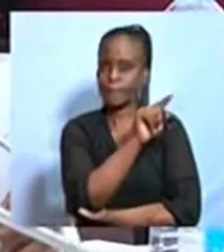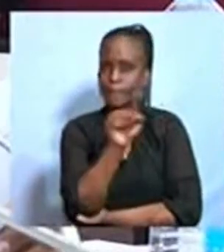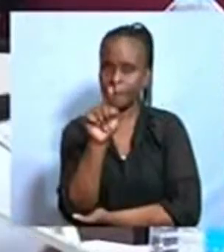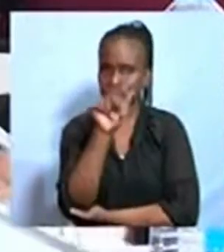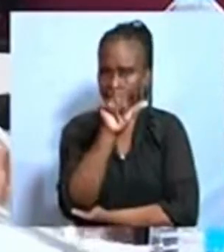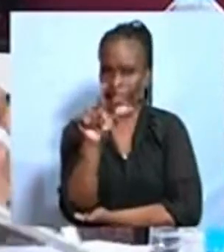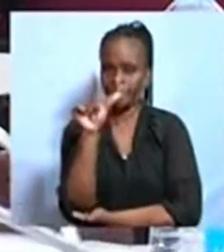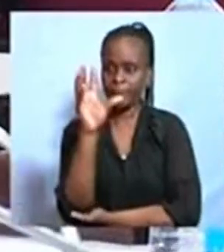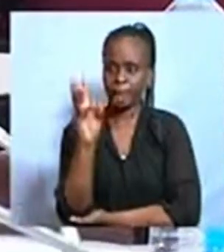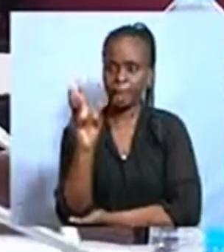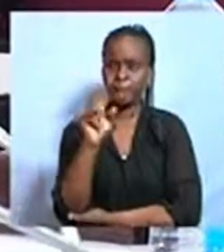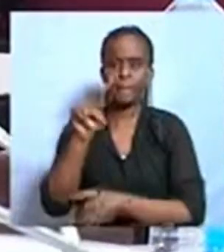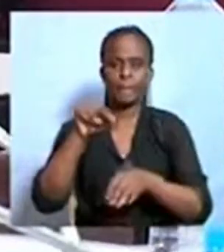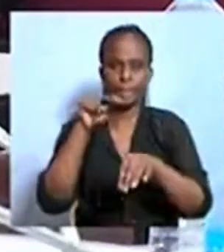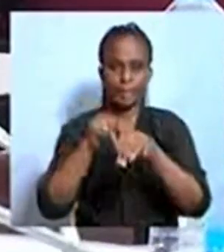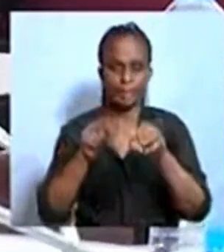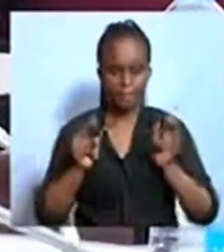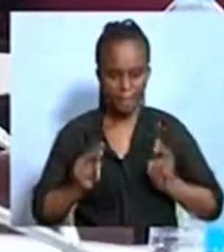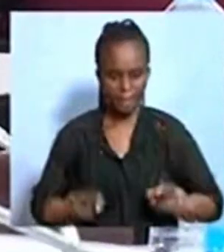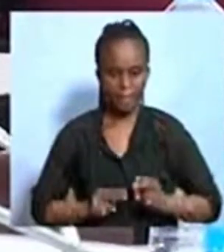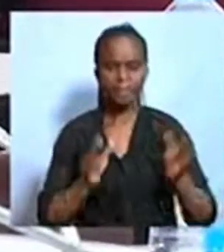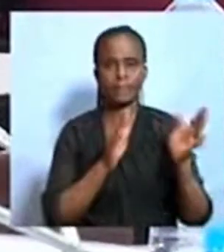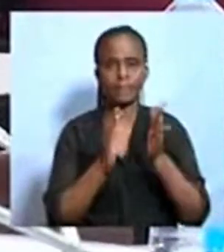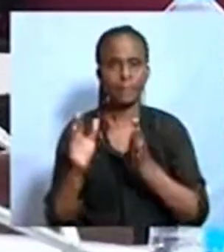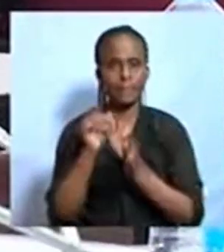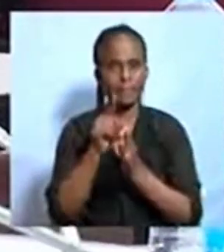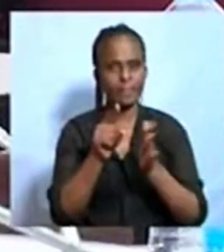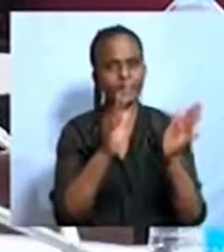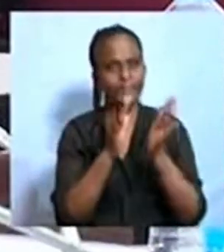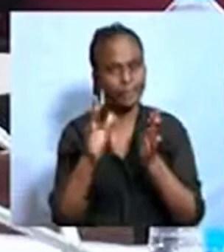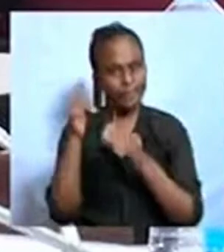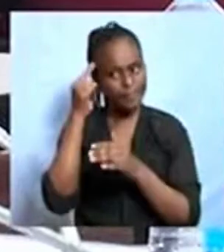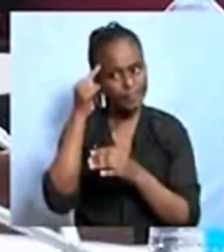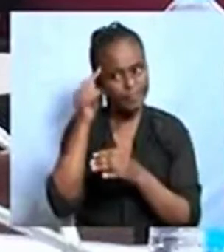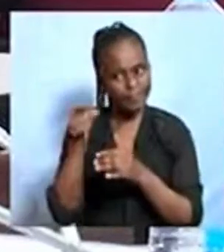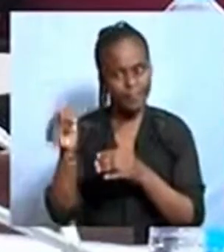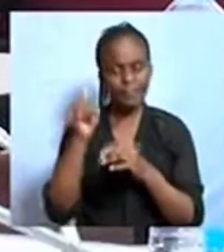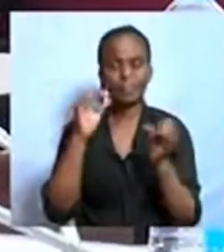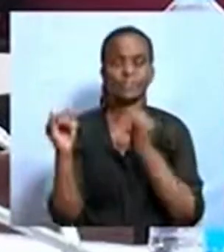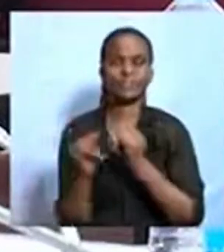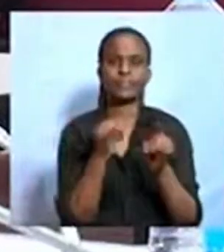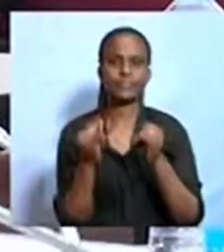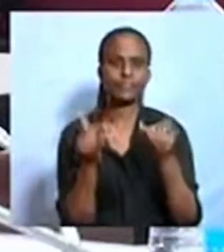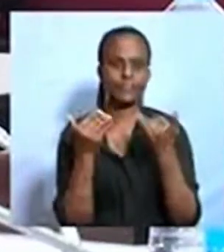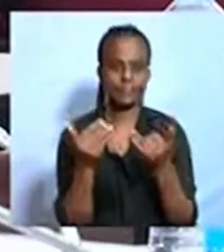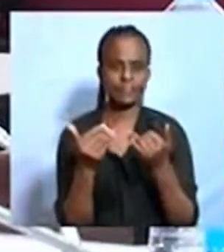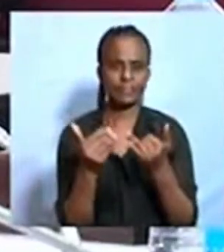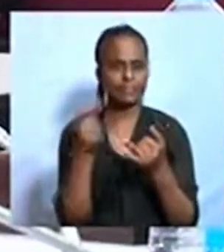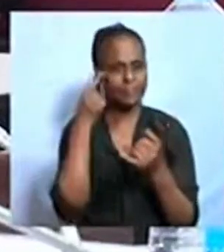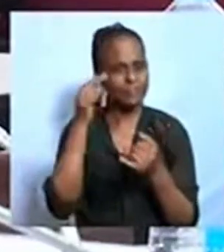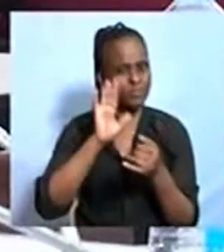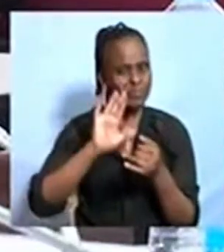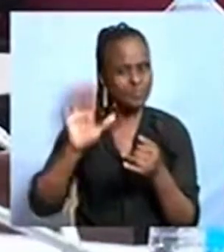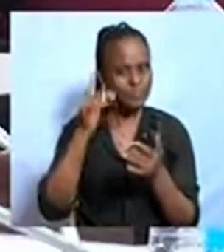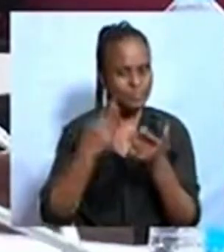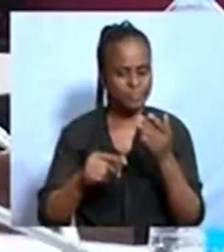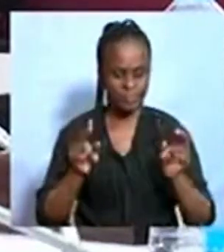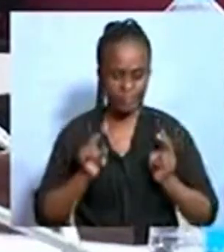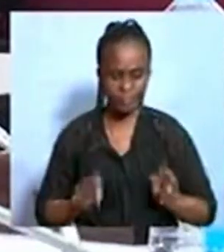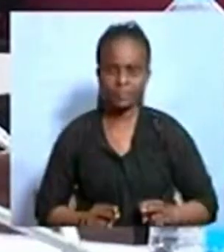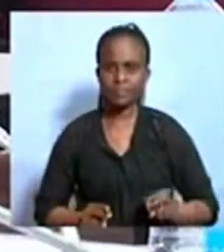2026 National Health Strategic Plan. This is a plan that this government is implementing currently for the health